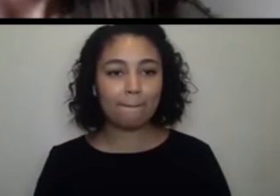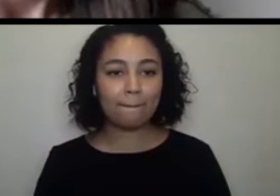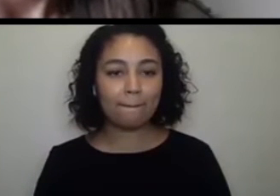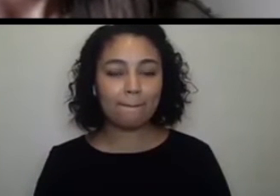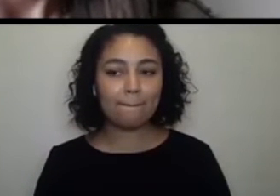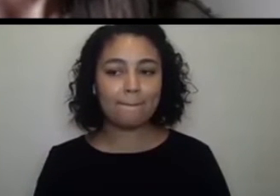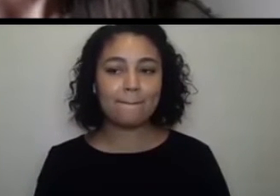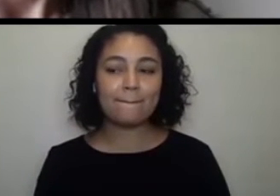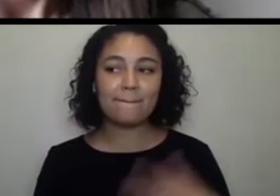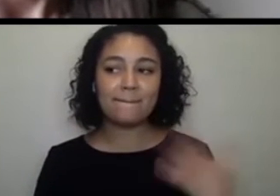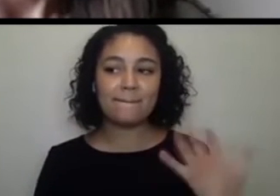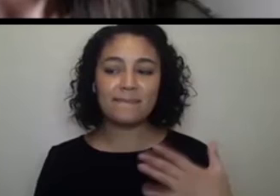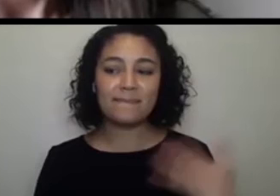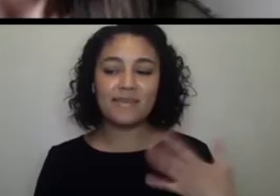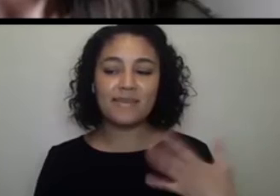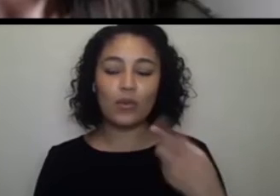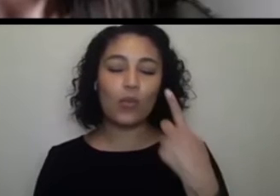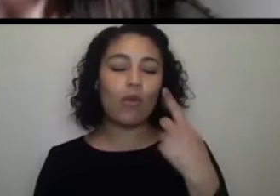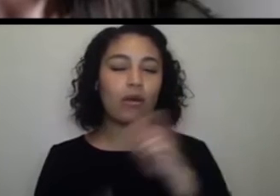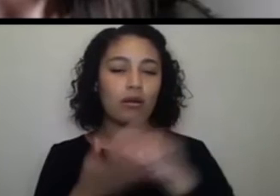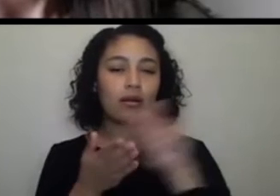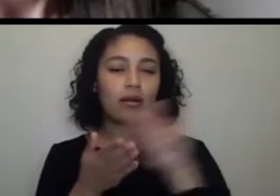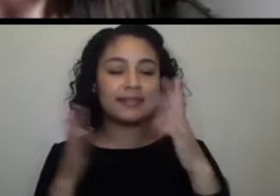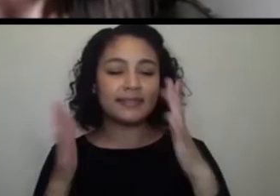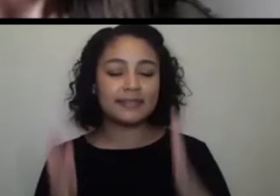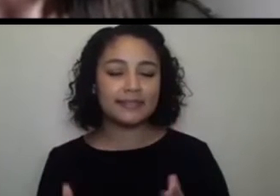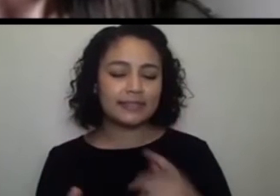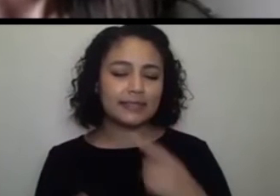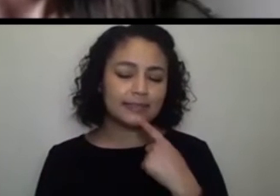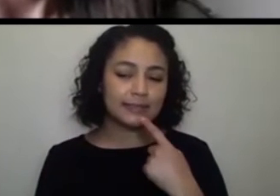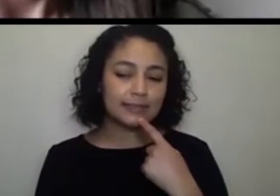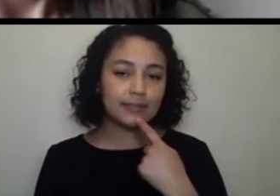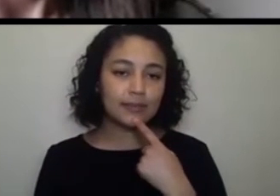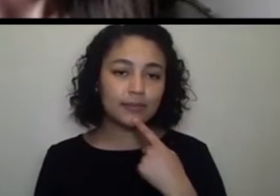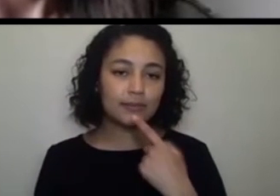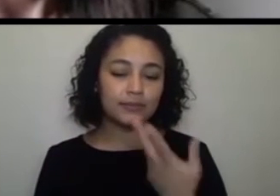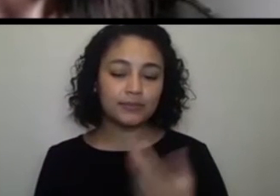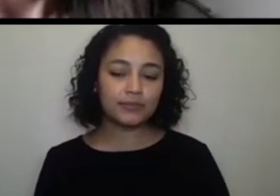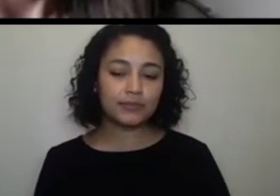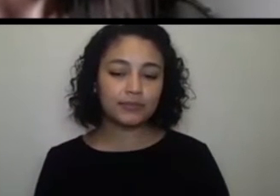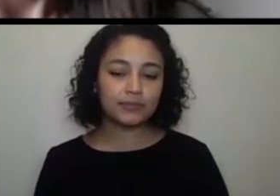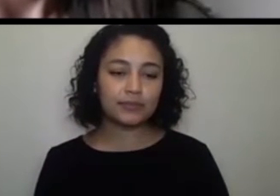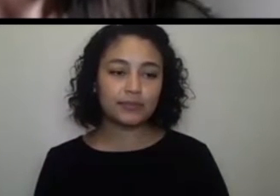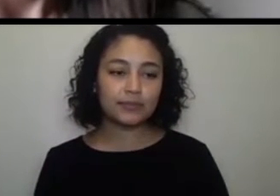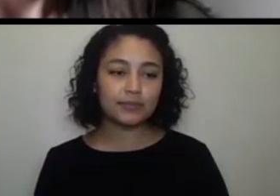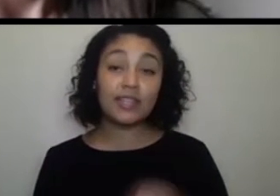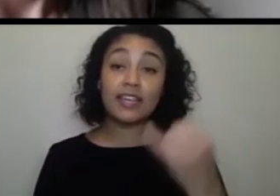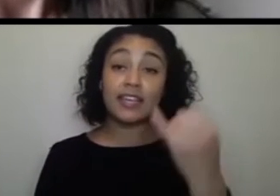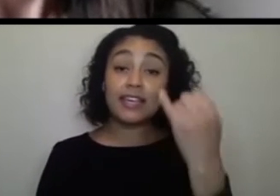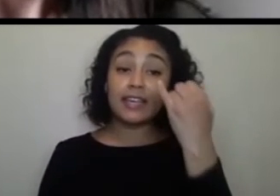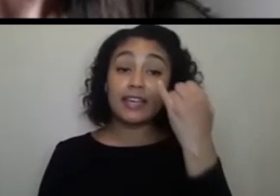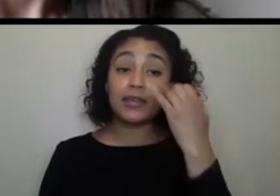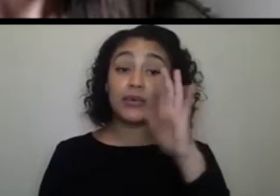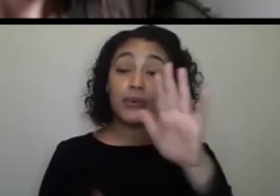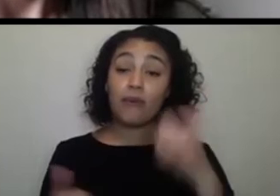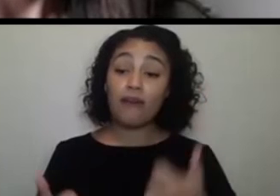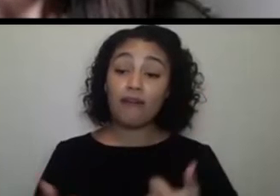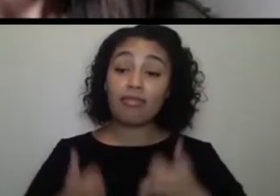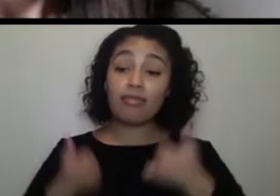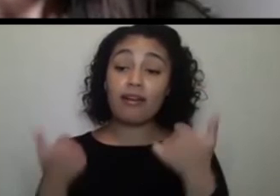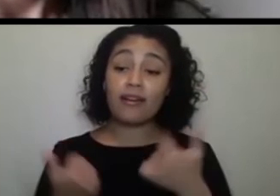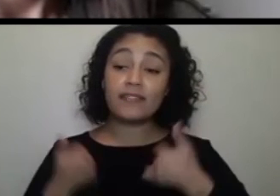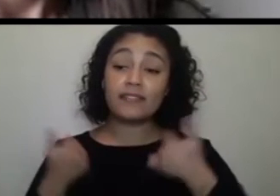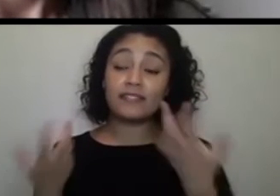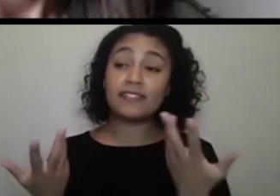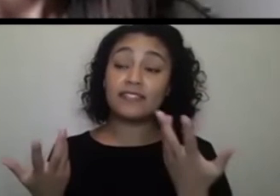the author said that if you live your life, you are no safer in